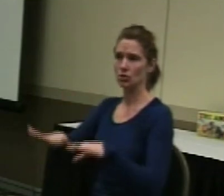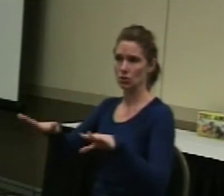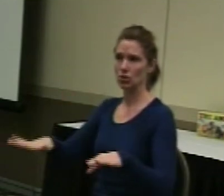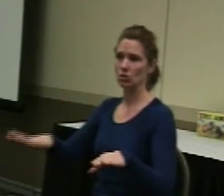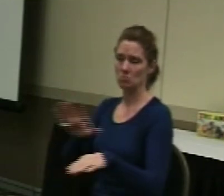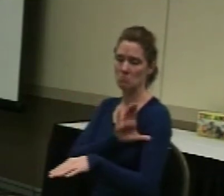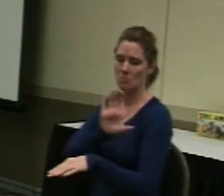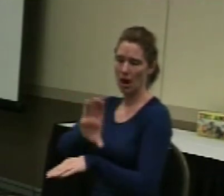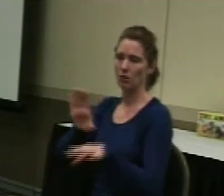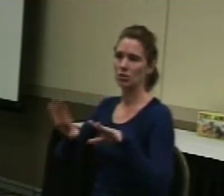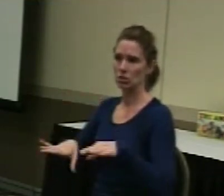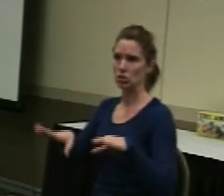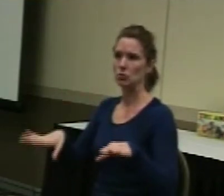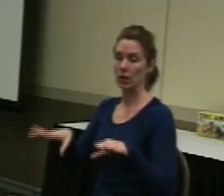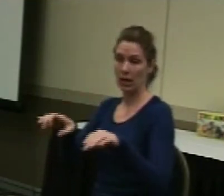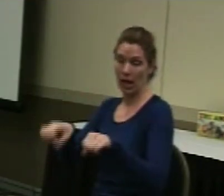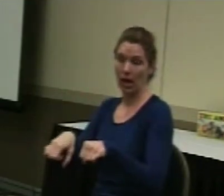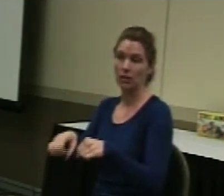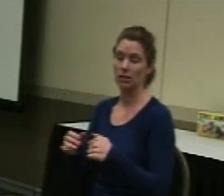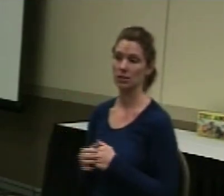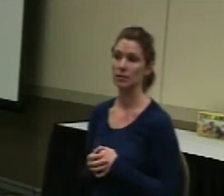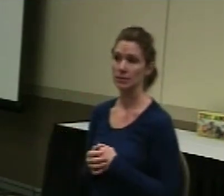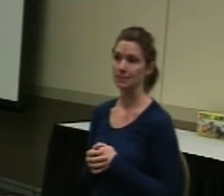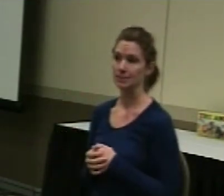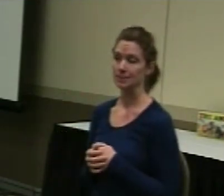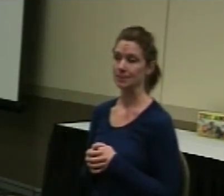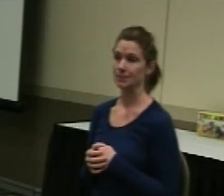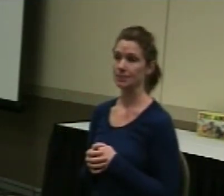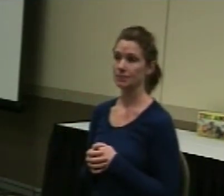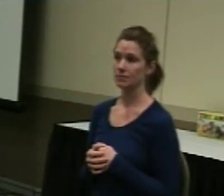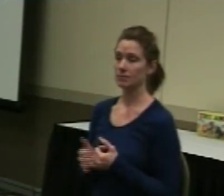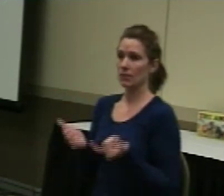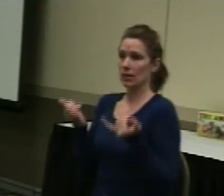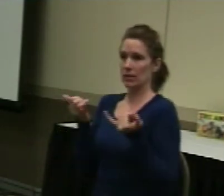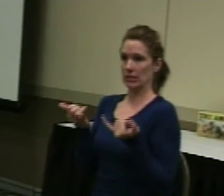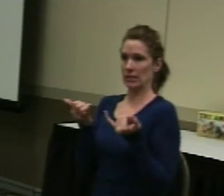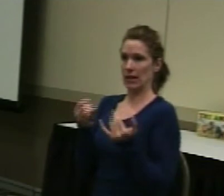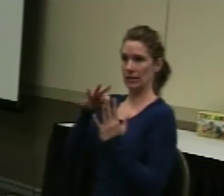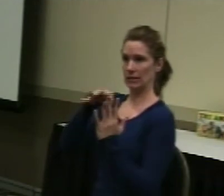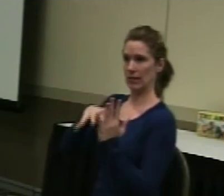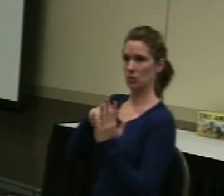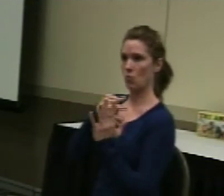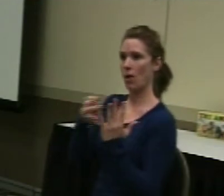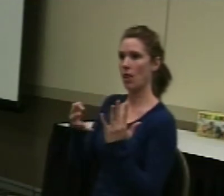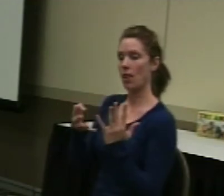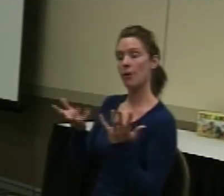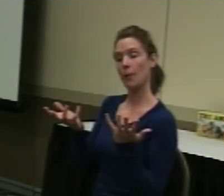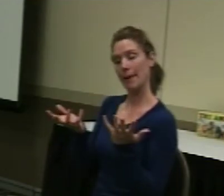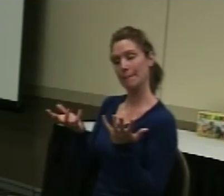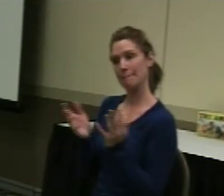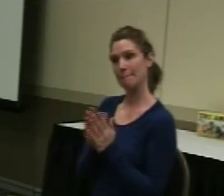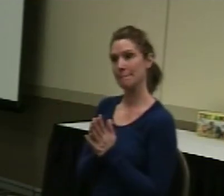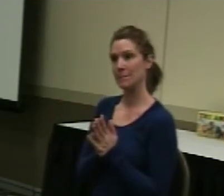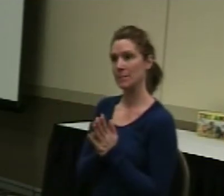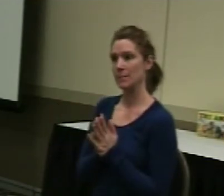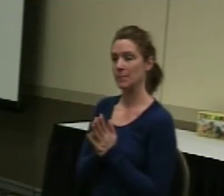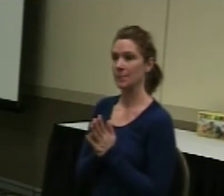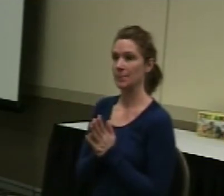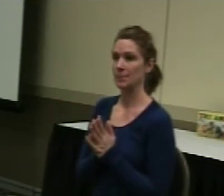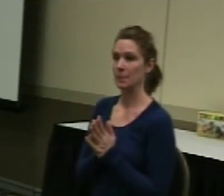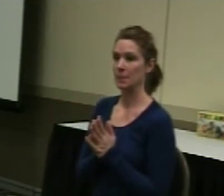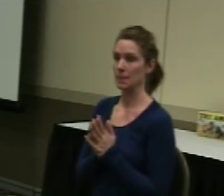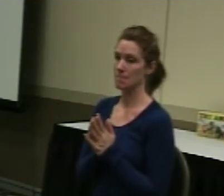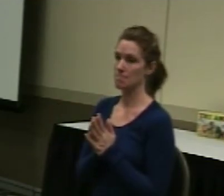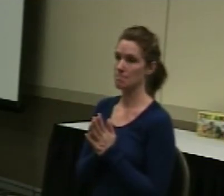are in our care. So today's schedule is, as Sherry